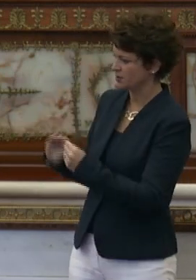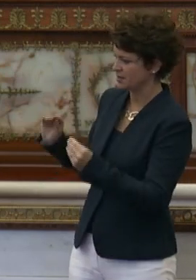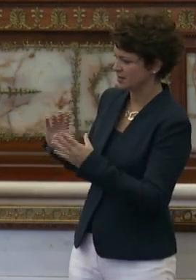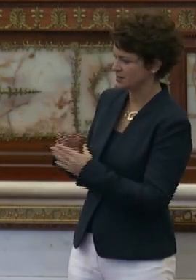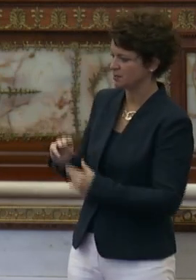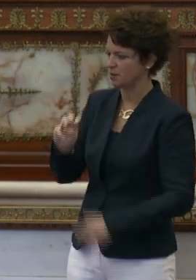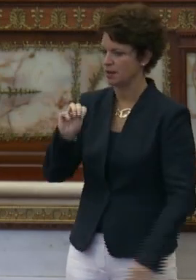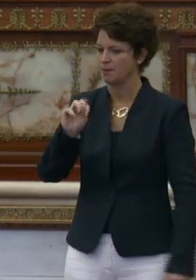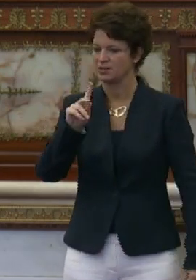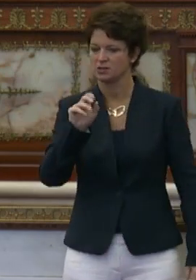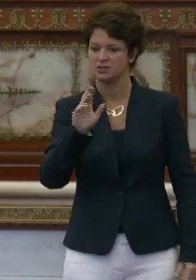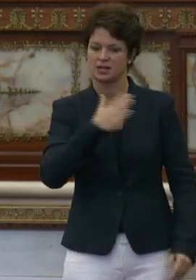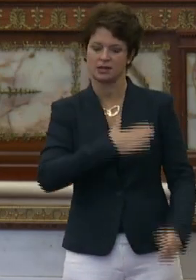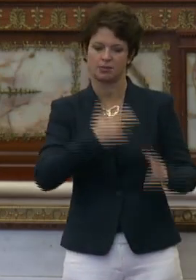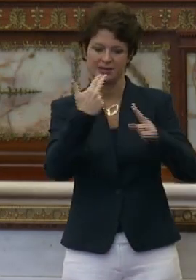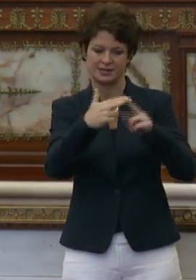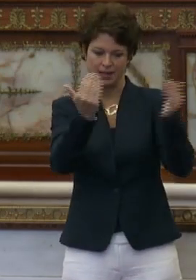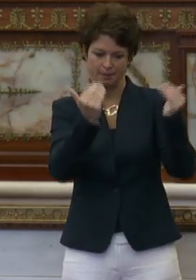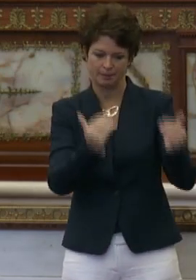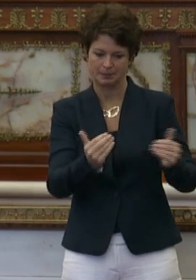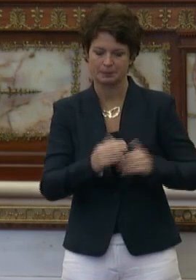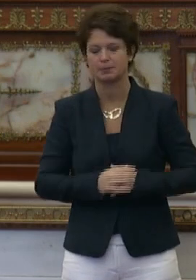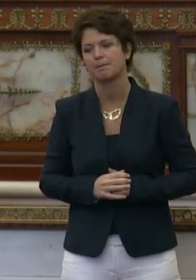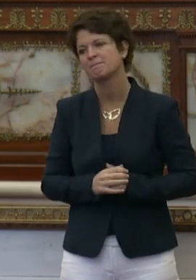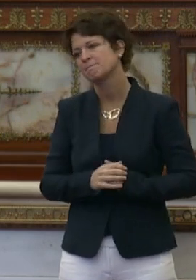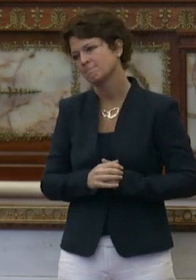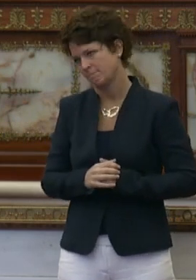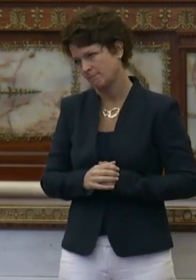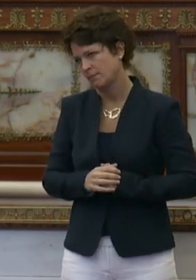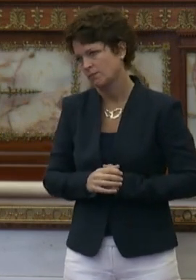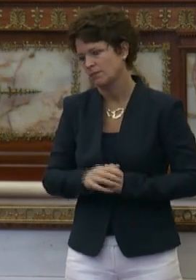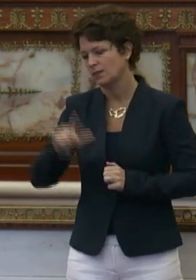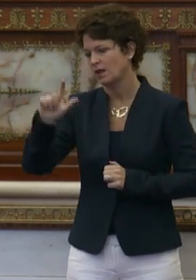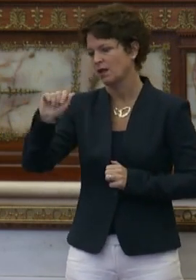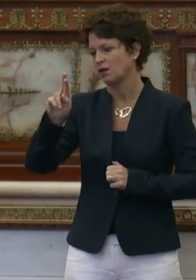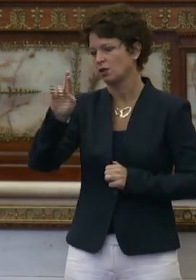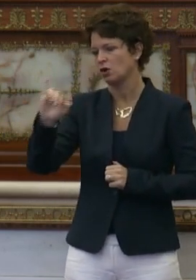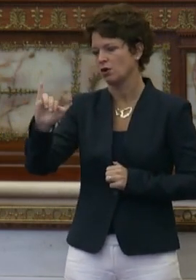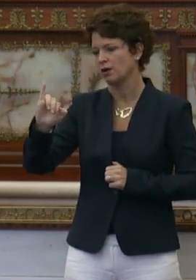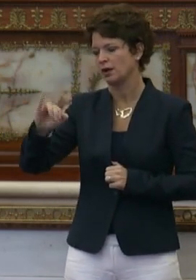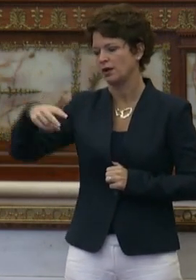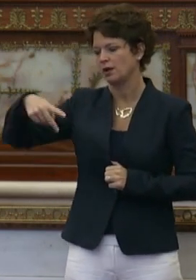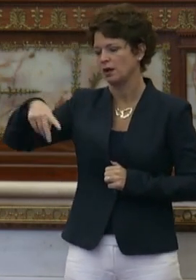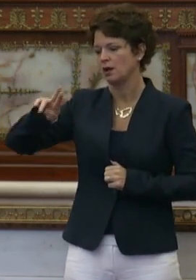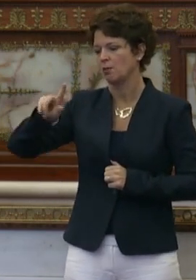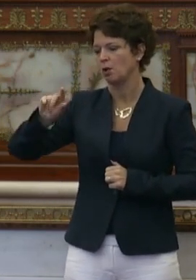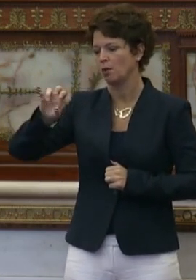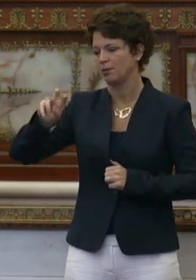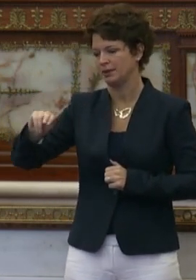testimony. Mr. Decker, will you please call the next speaker? Lori Fulton.